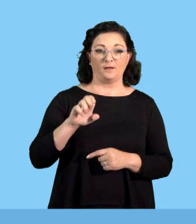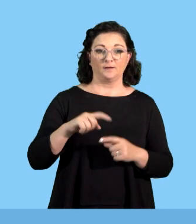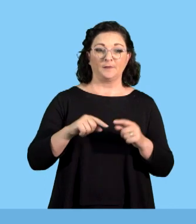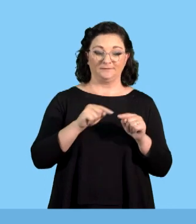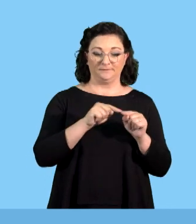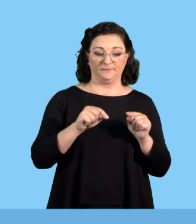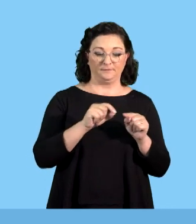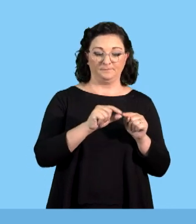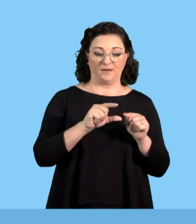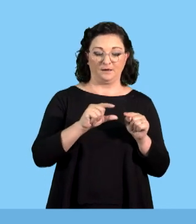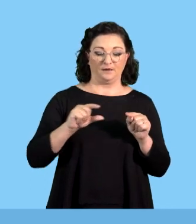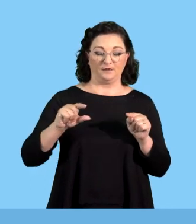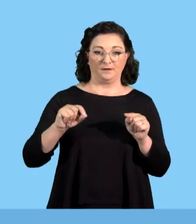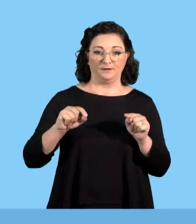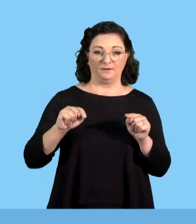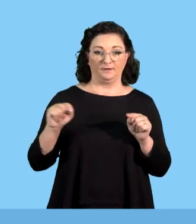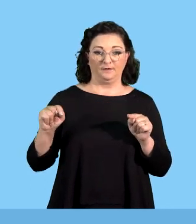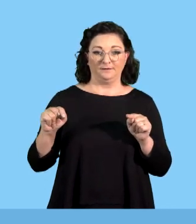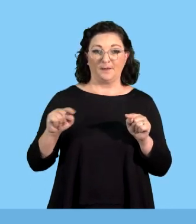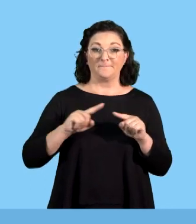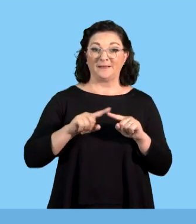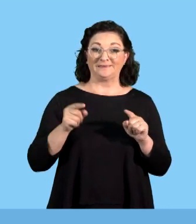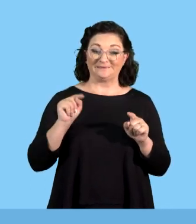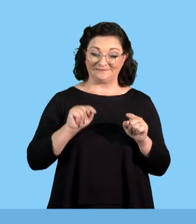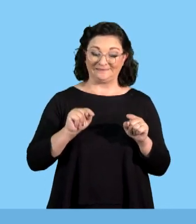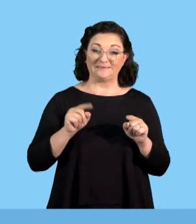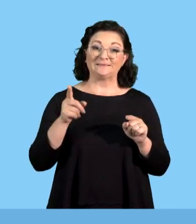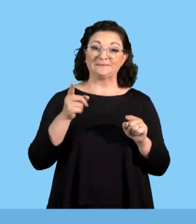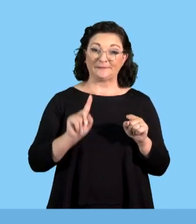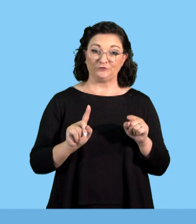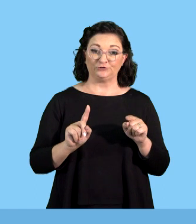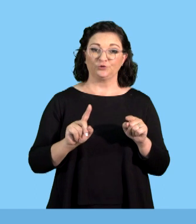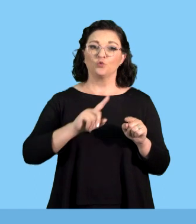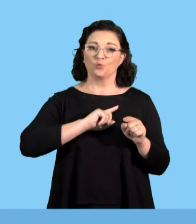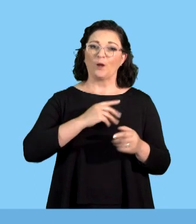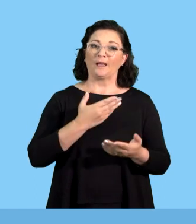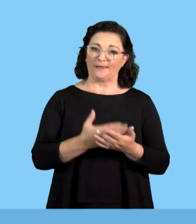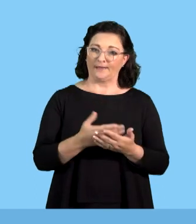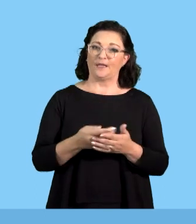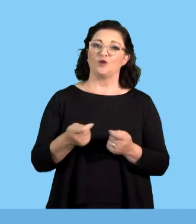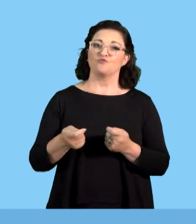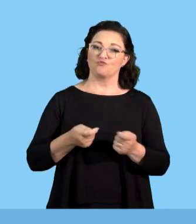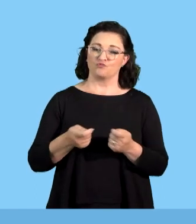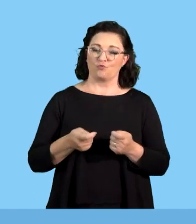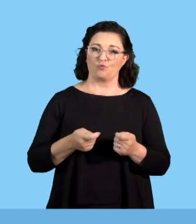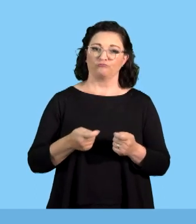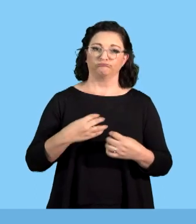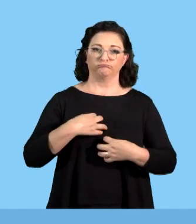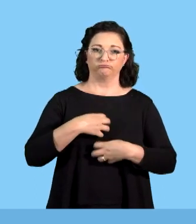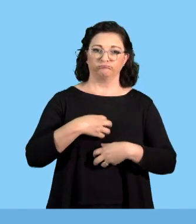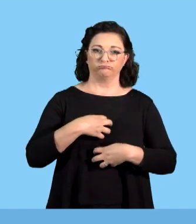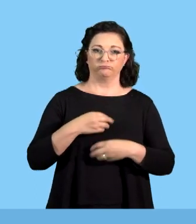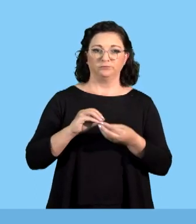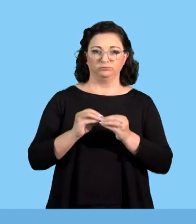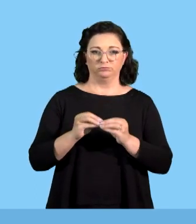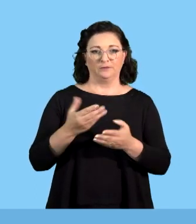also a resistor, but a special type of a resistor, because this one, we can be able to control it, we can be able to adjust it into